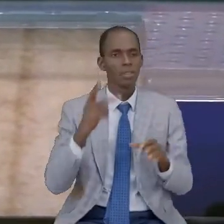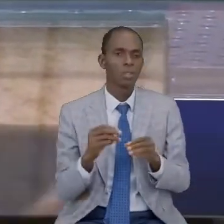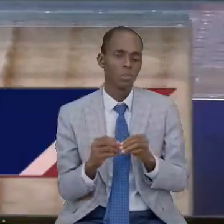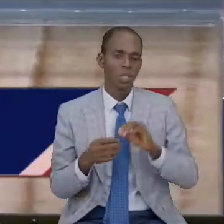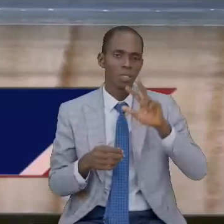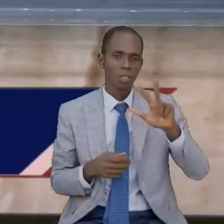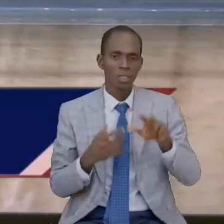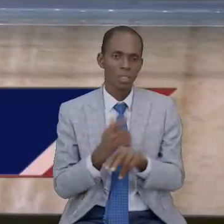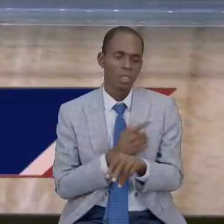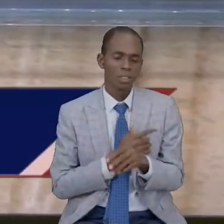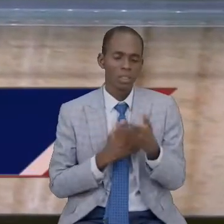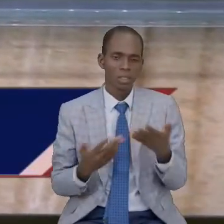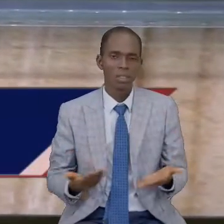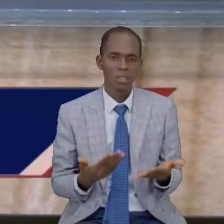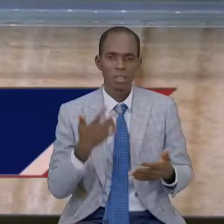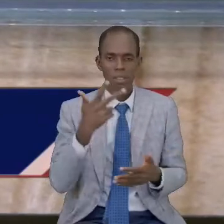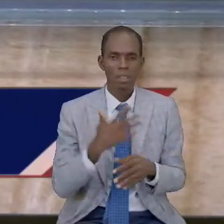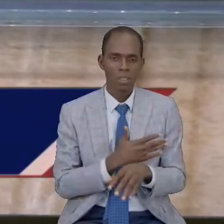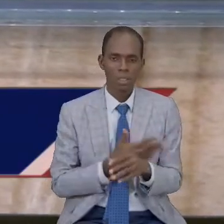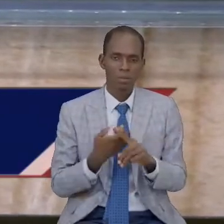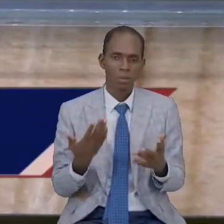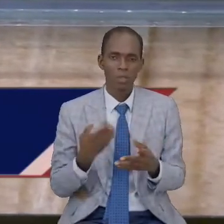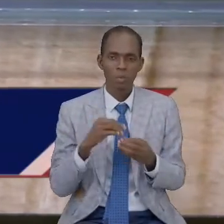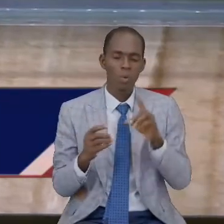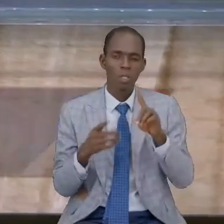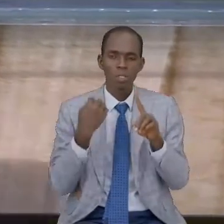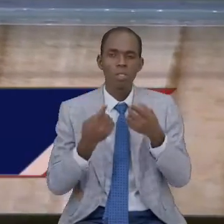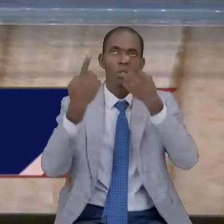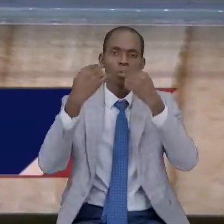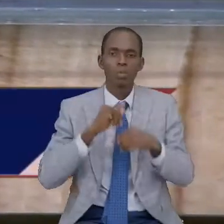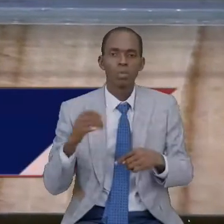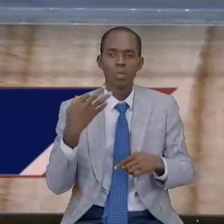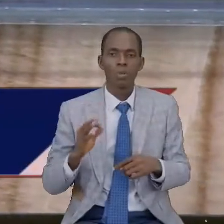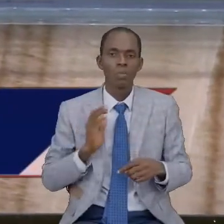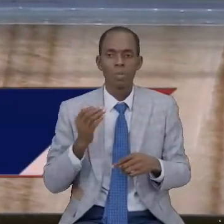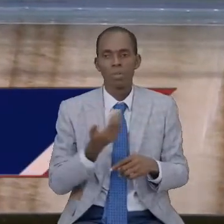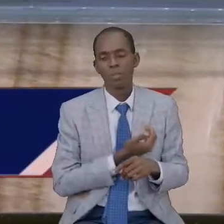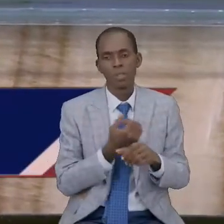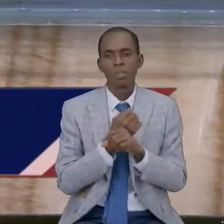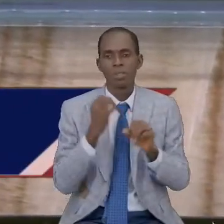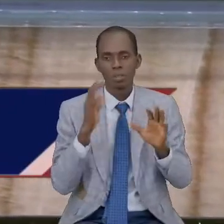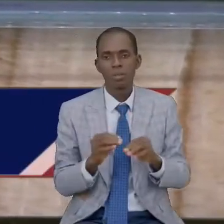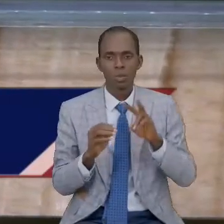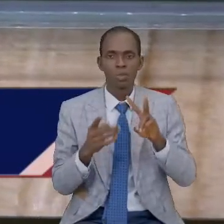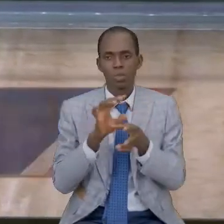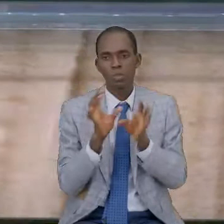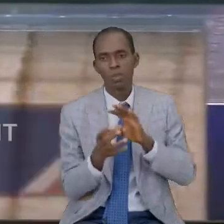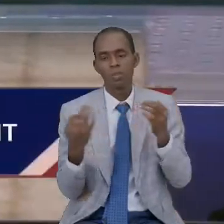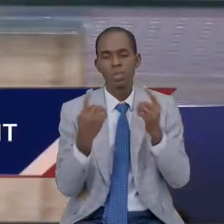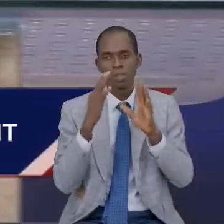one, the coming of the Son, our Savior. Number two, the conversion of sinners to sons. Number three,